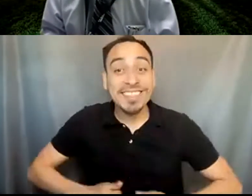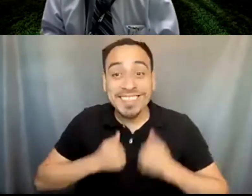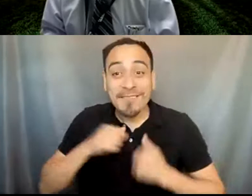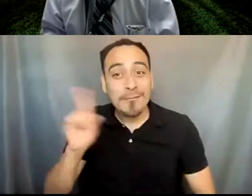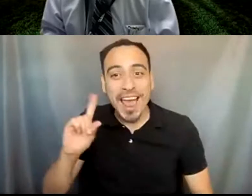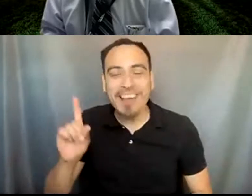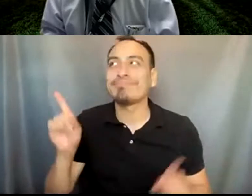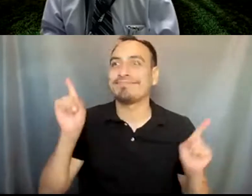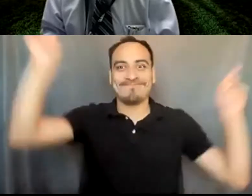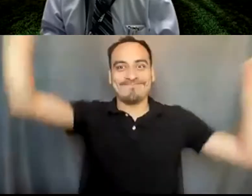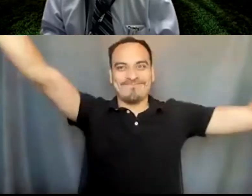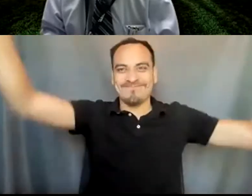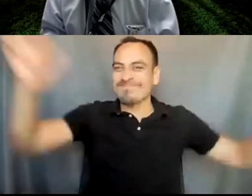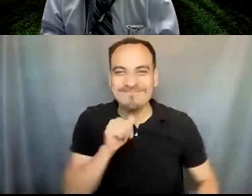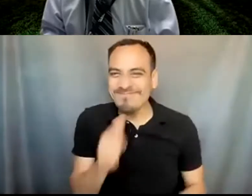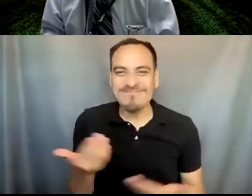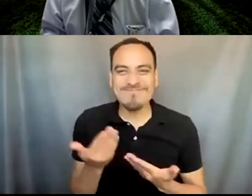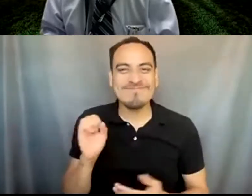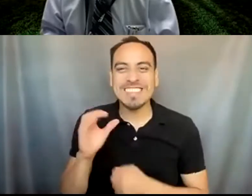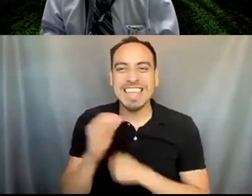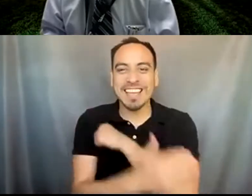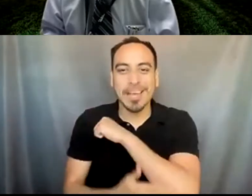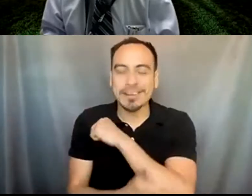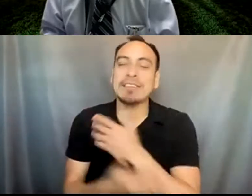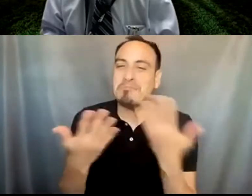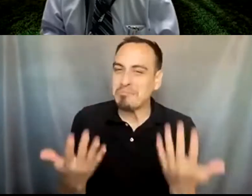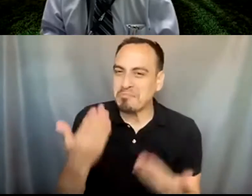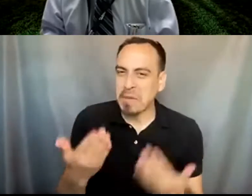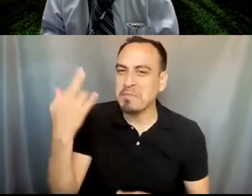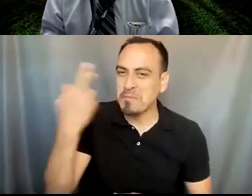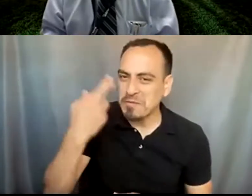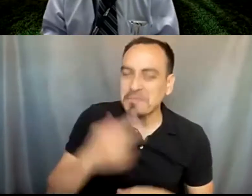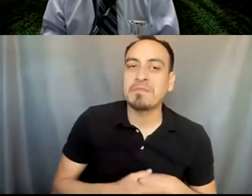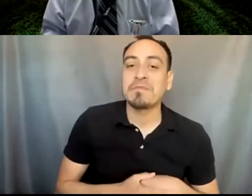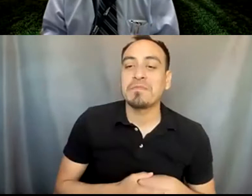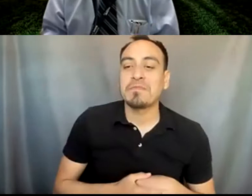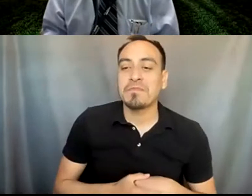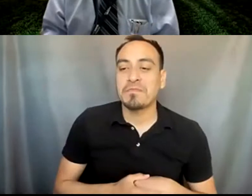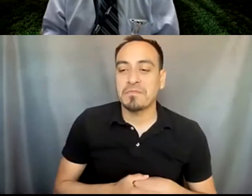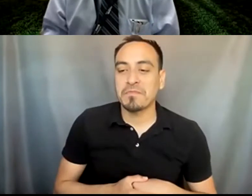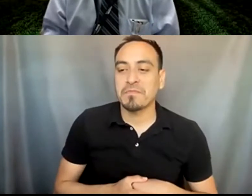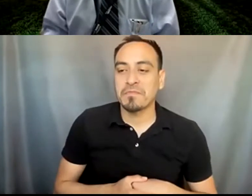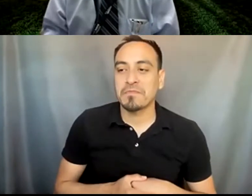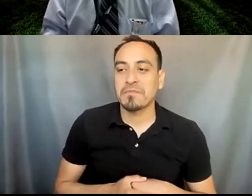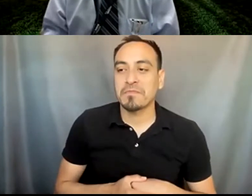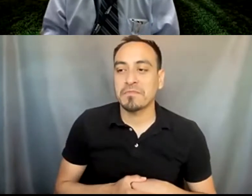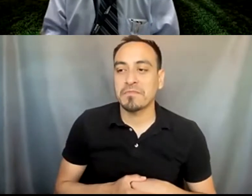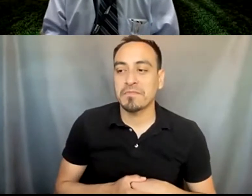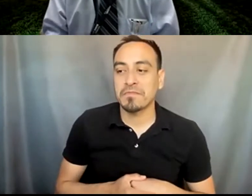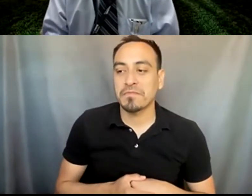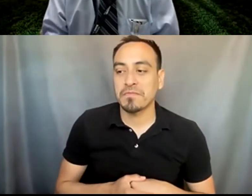think in a way that put us behind a little bit. And of course that changed once we went